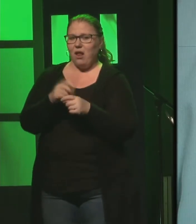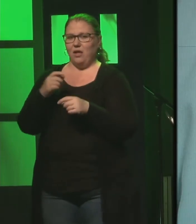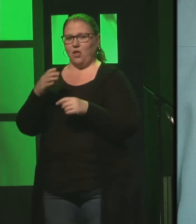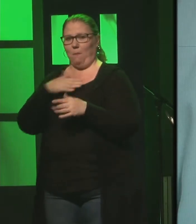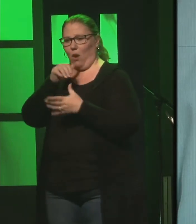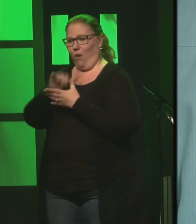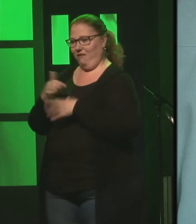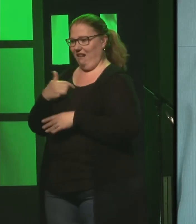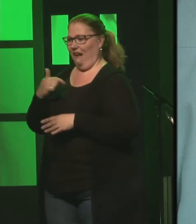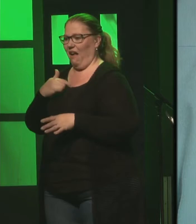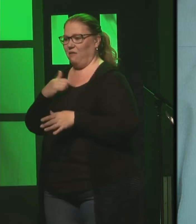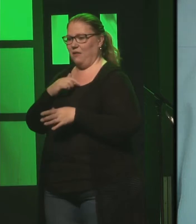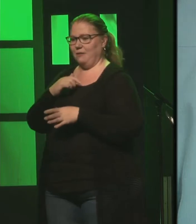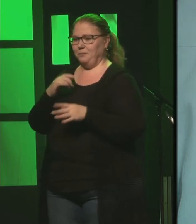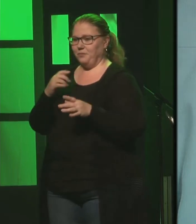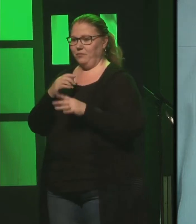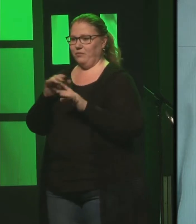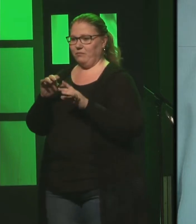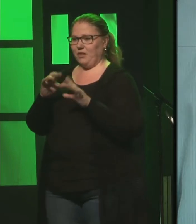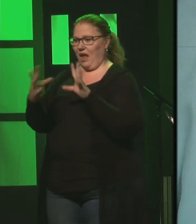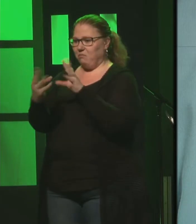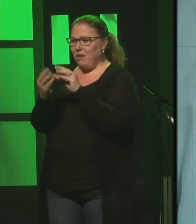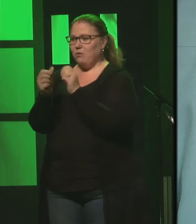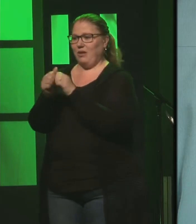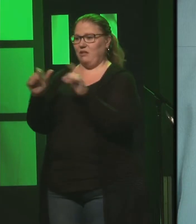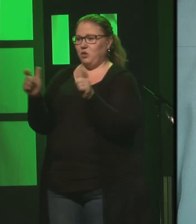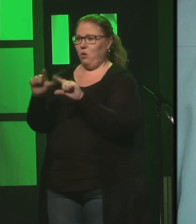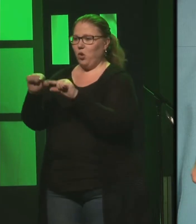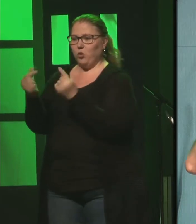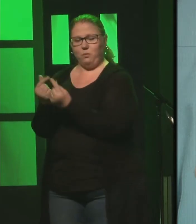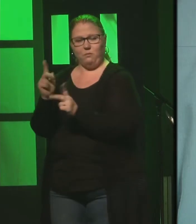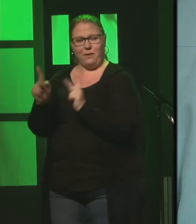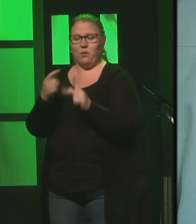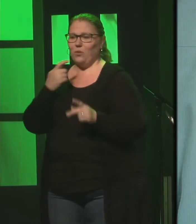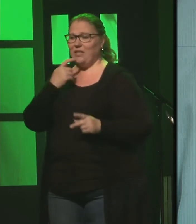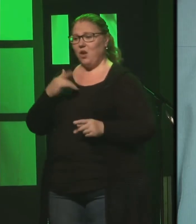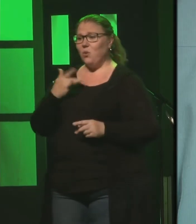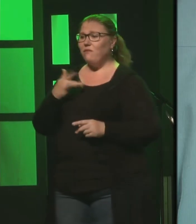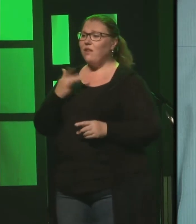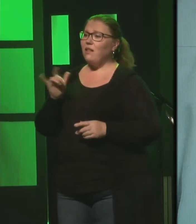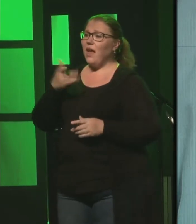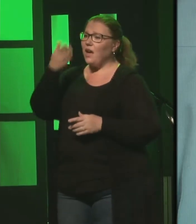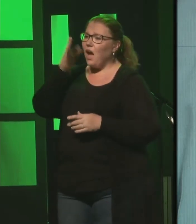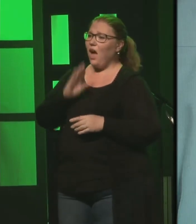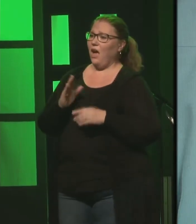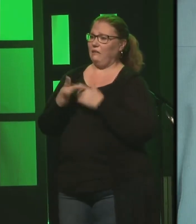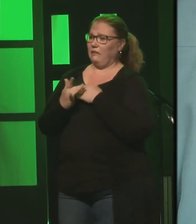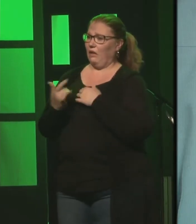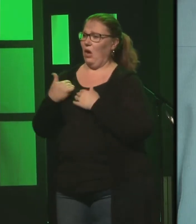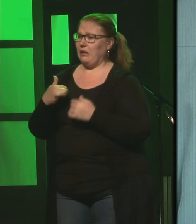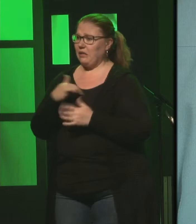small group of people that we met with every week and we did youth ministry with, and we just said, we feel like God's just kind of put on our